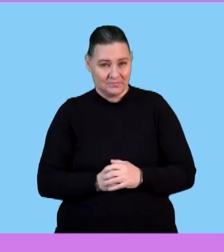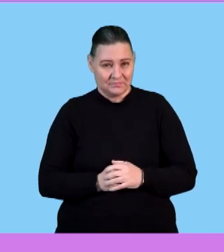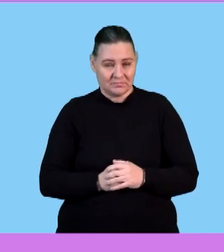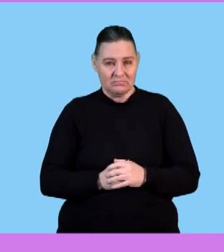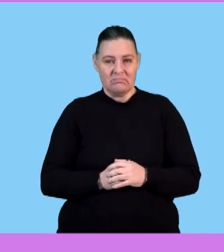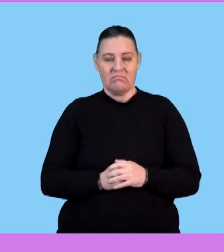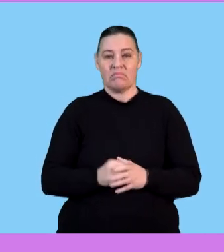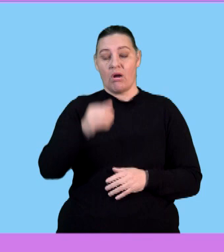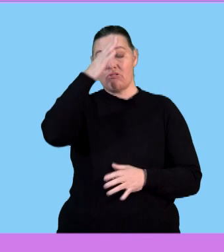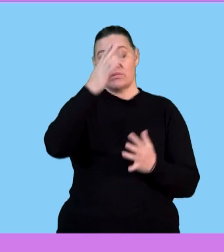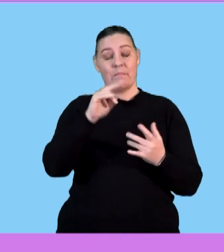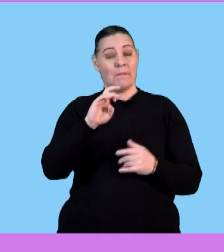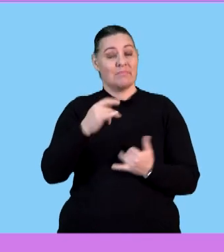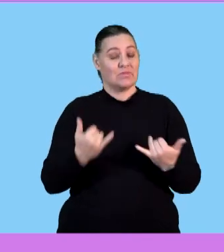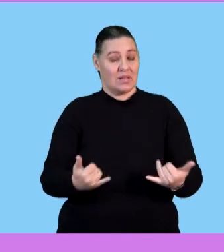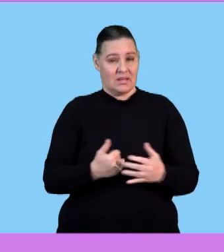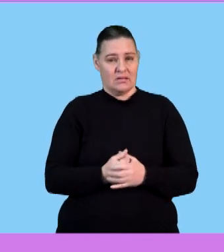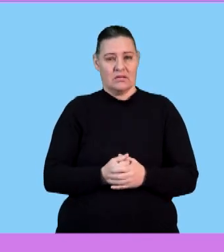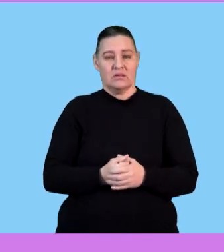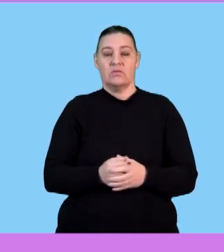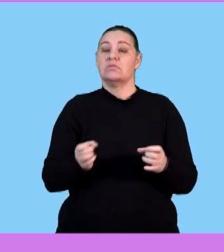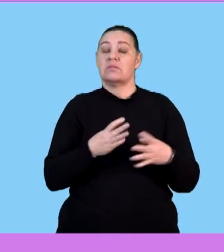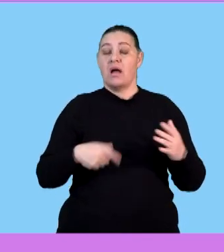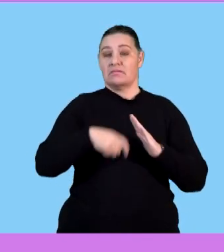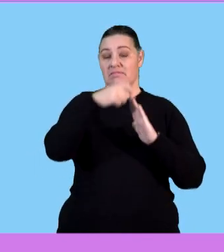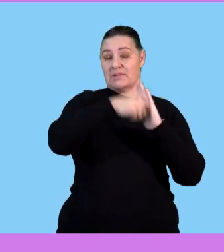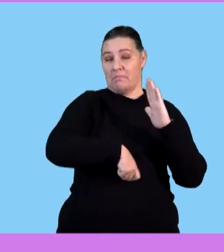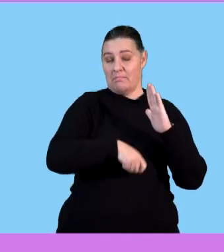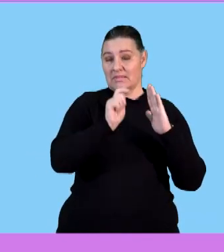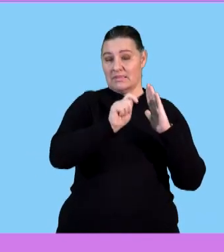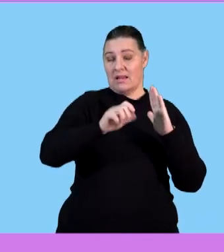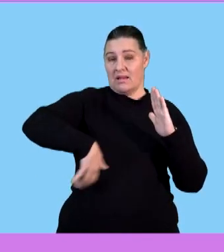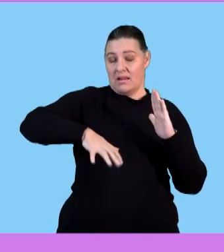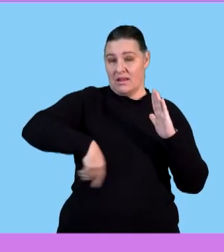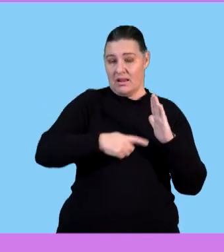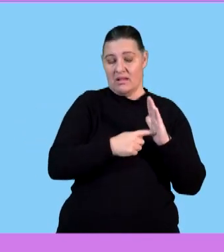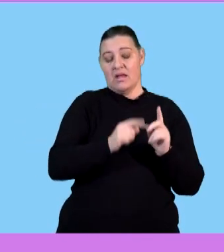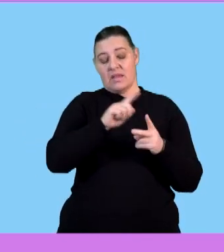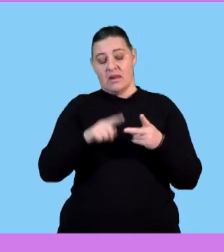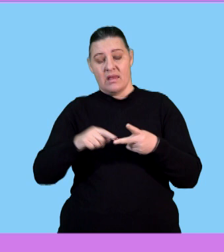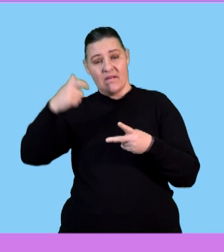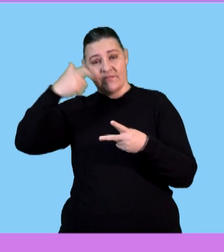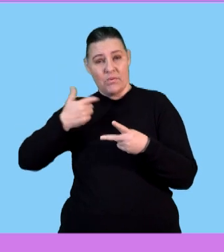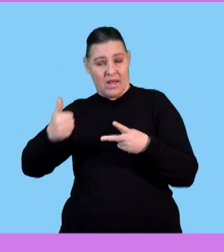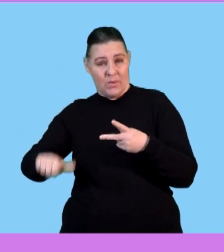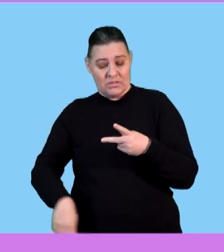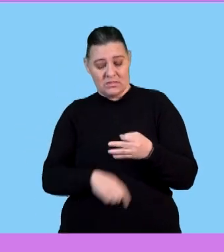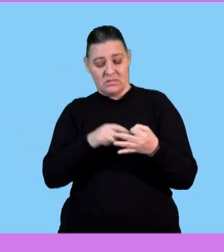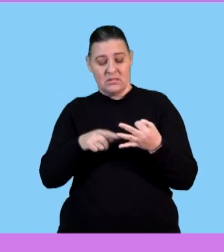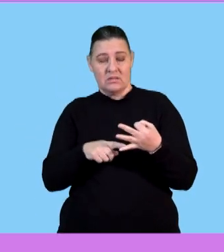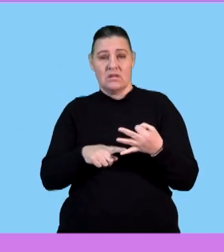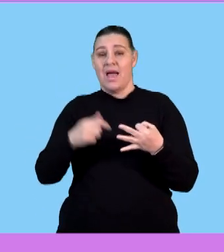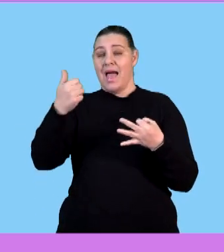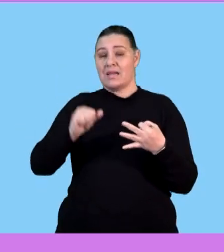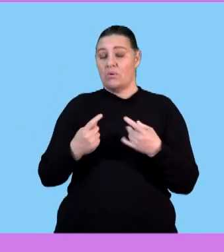All right, concept map for today. We're going to start with till slips, make our way to phone accounts,